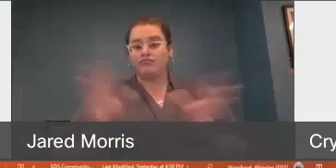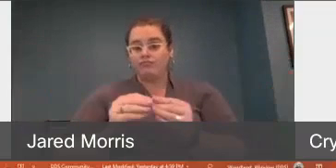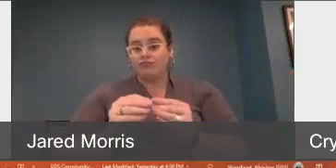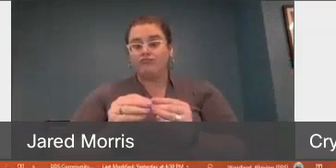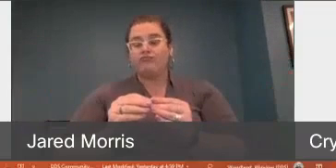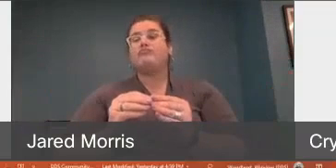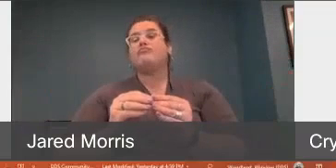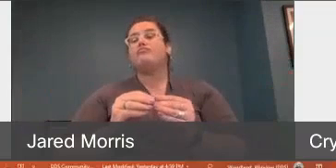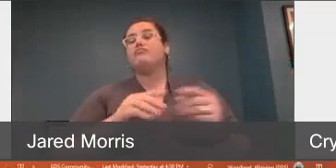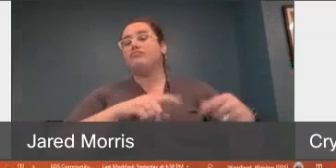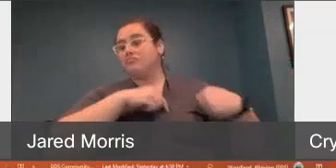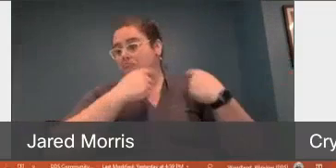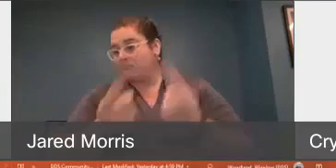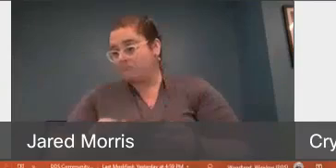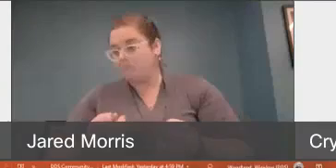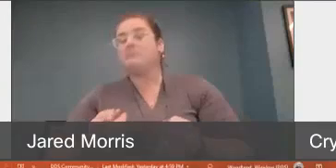we have a